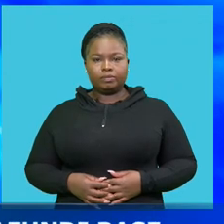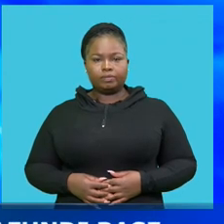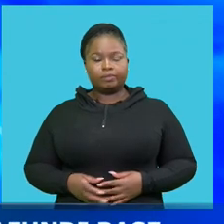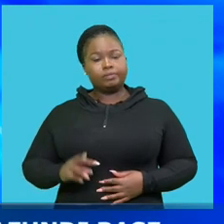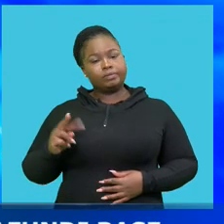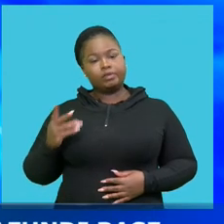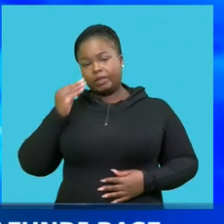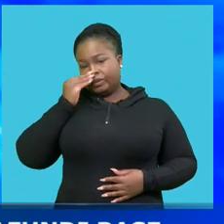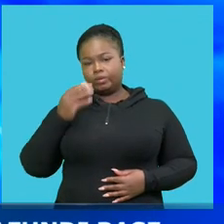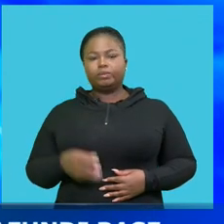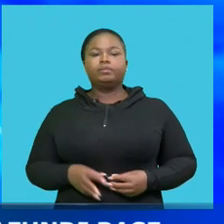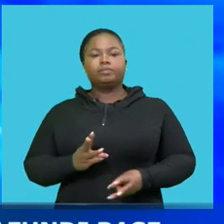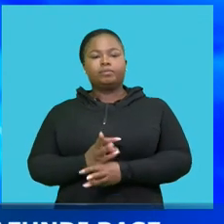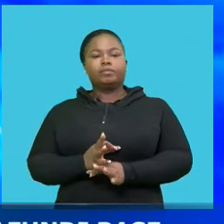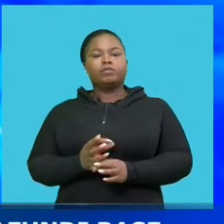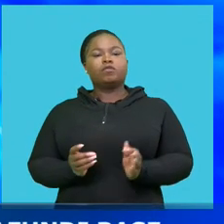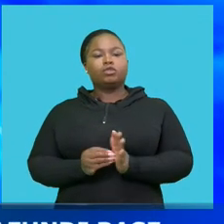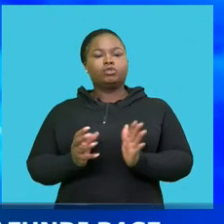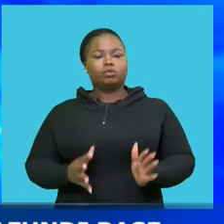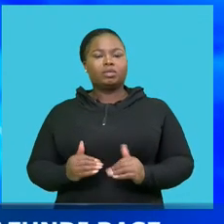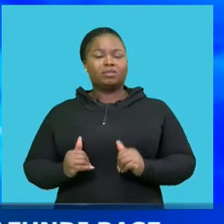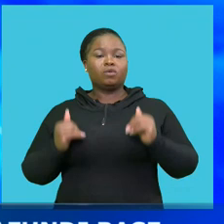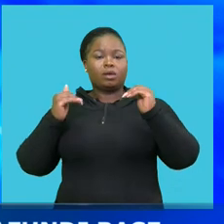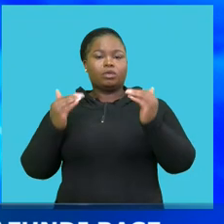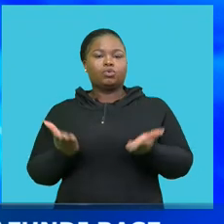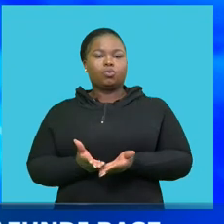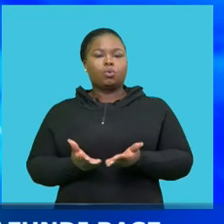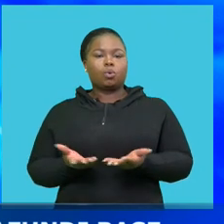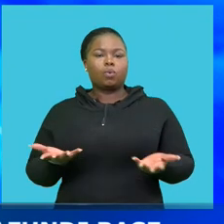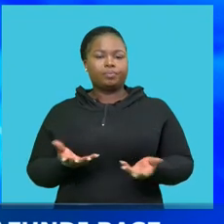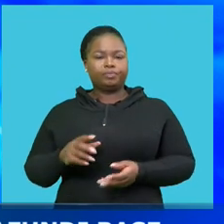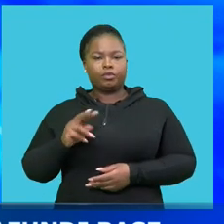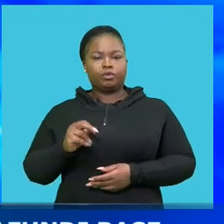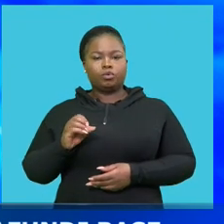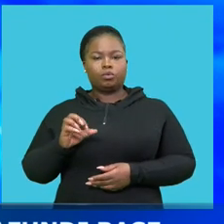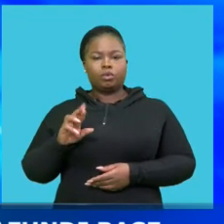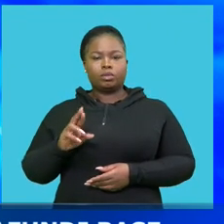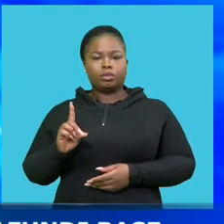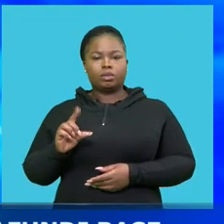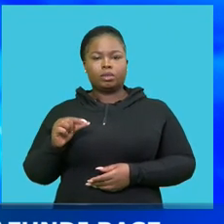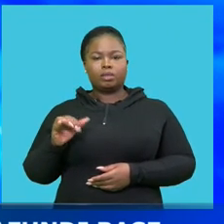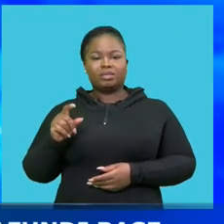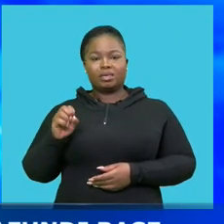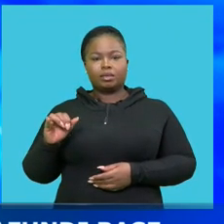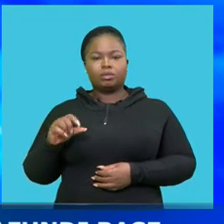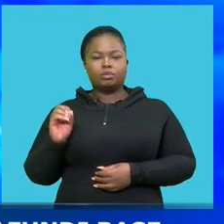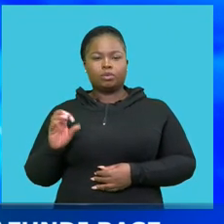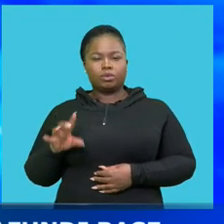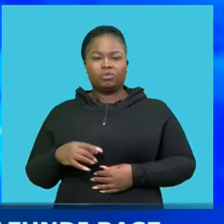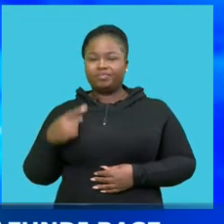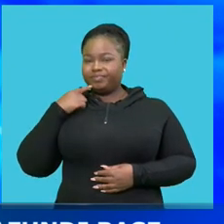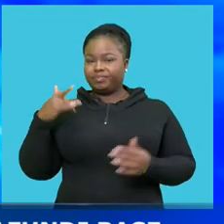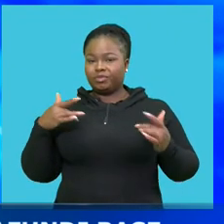Kwelinye icala abazali babafundi besikolo samabanga aphakamileyo sase North Rese Soweto bavakalisa inkxalabo malunga